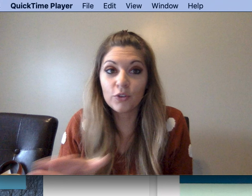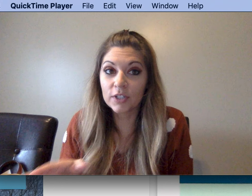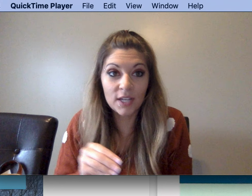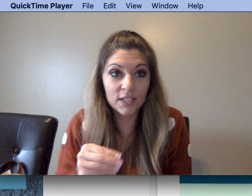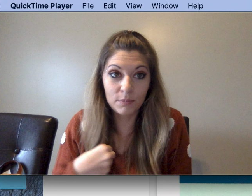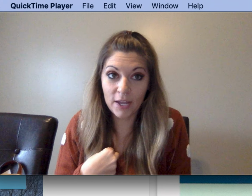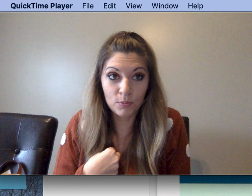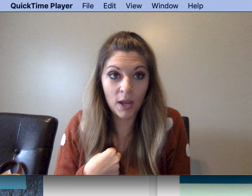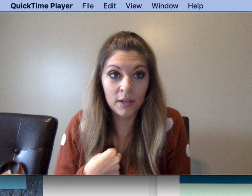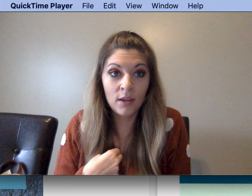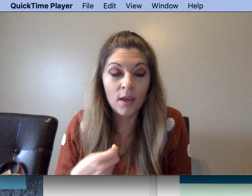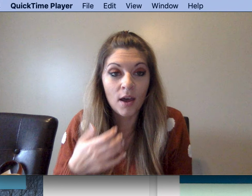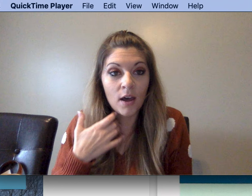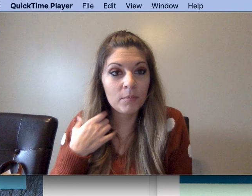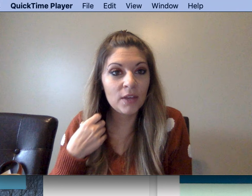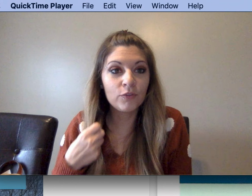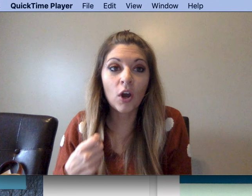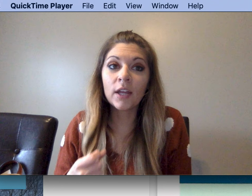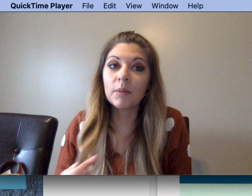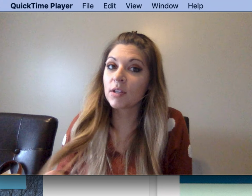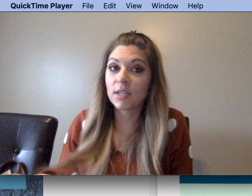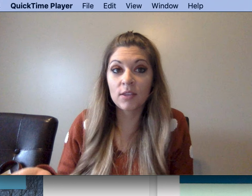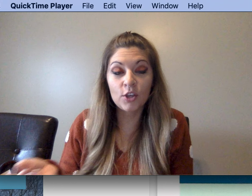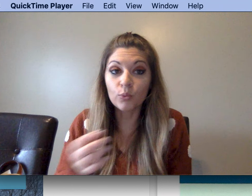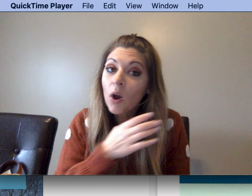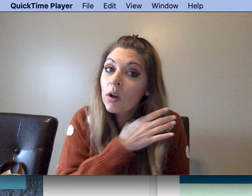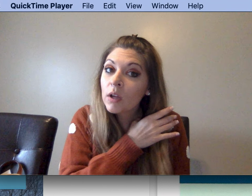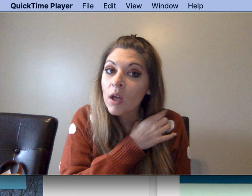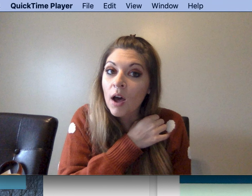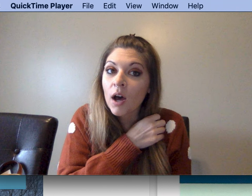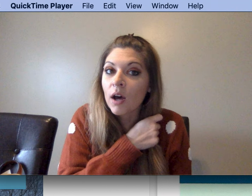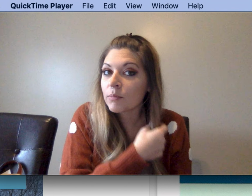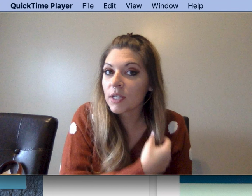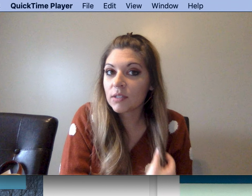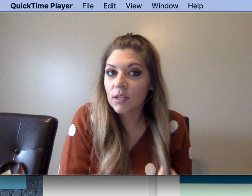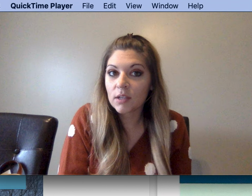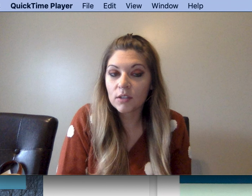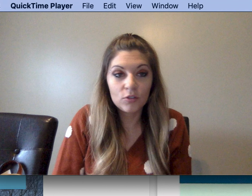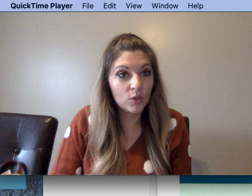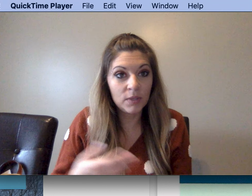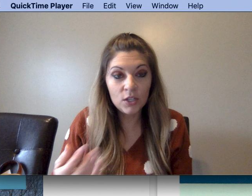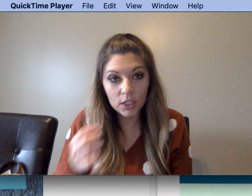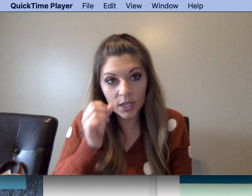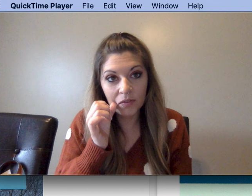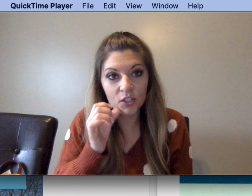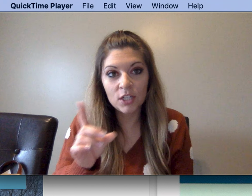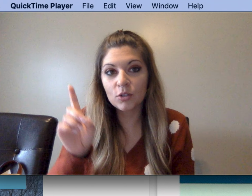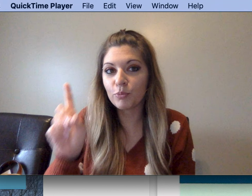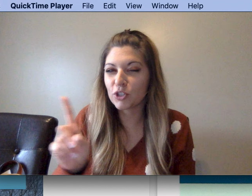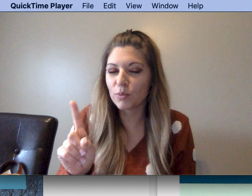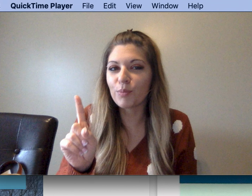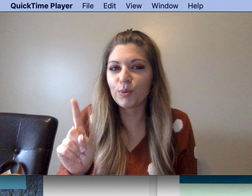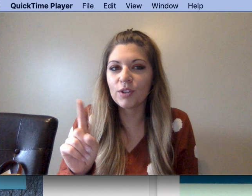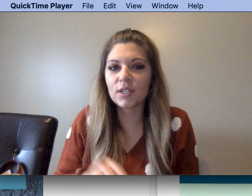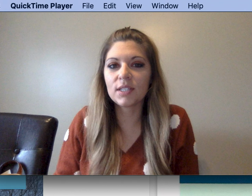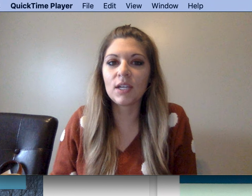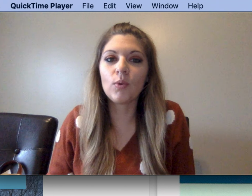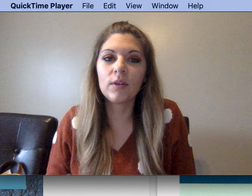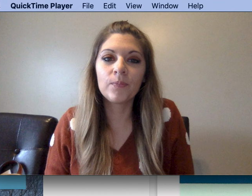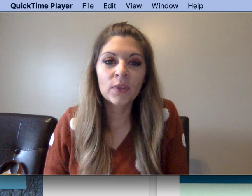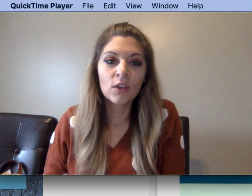Hopefully your signs match mine. If not, I'm not saying that you're wrong, because you can be creative and change them, but just remember we're